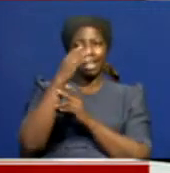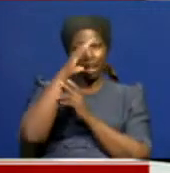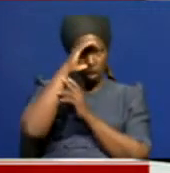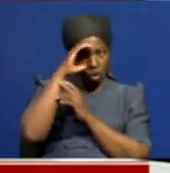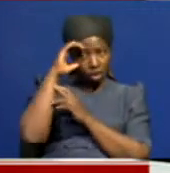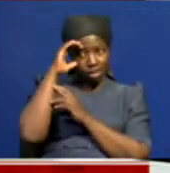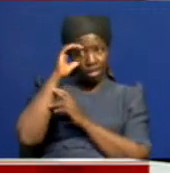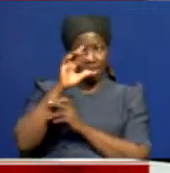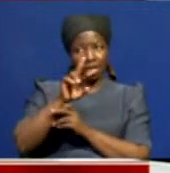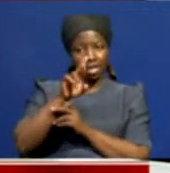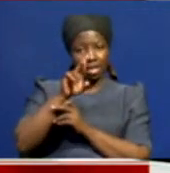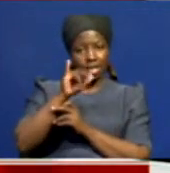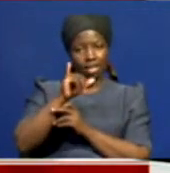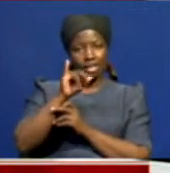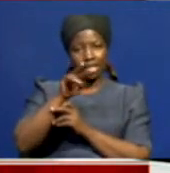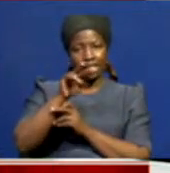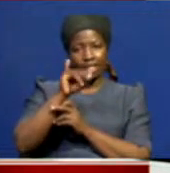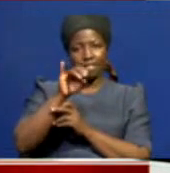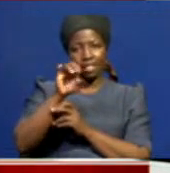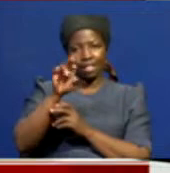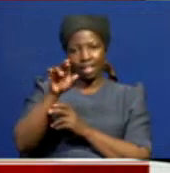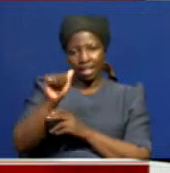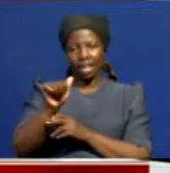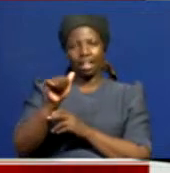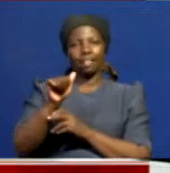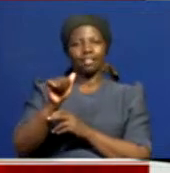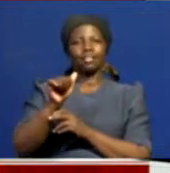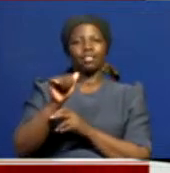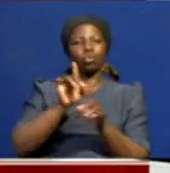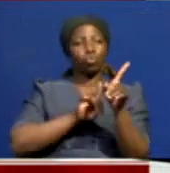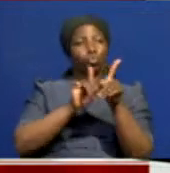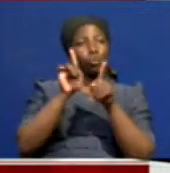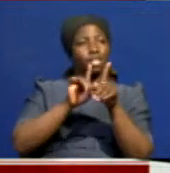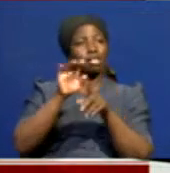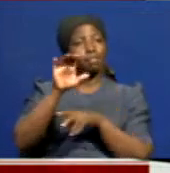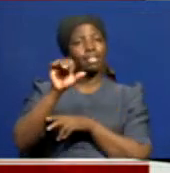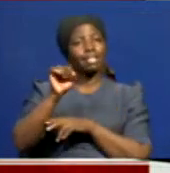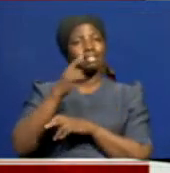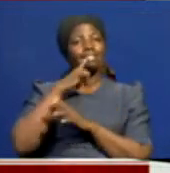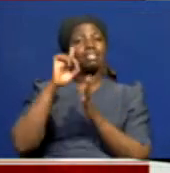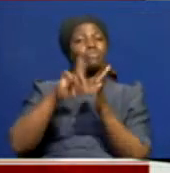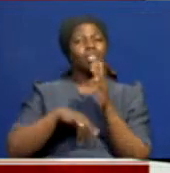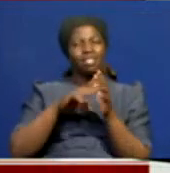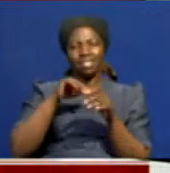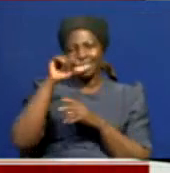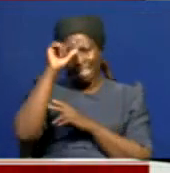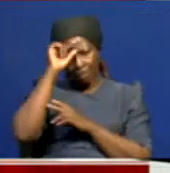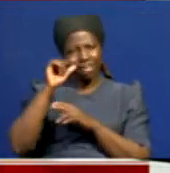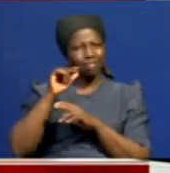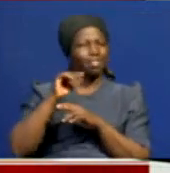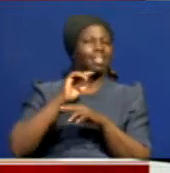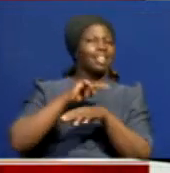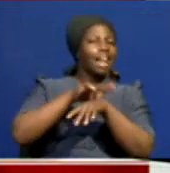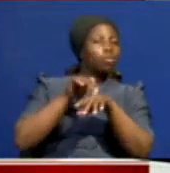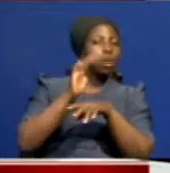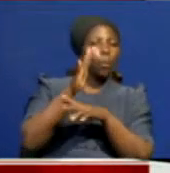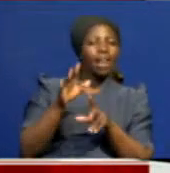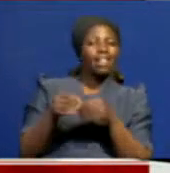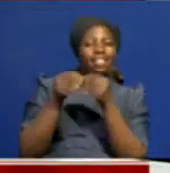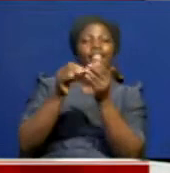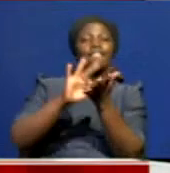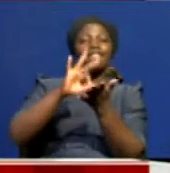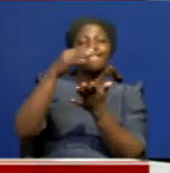Riviera. Tourism Cabinet Secretary Dr. Alfred Mutua says the national government will provide funding to help